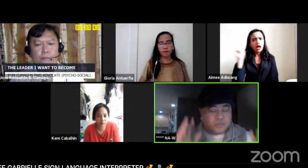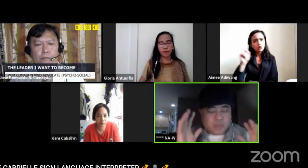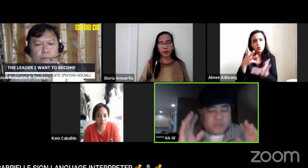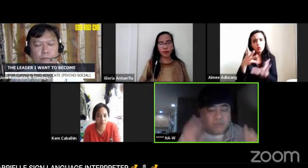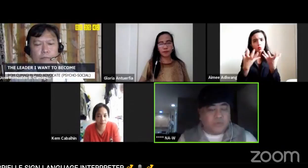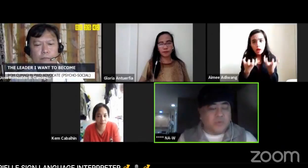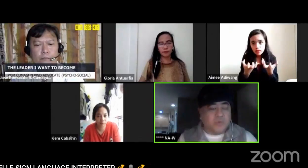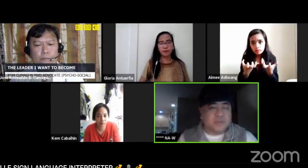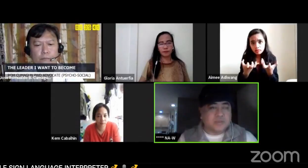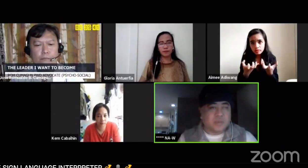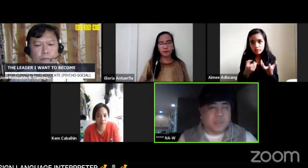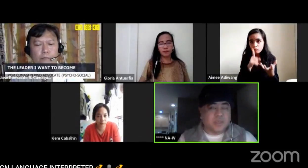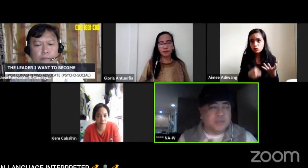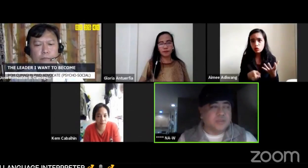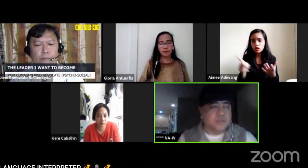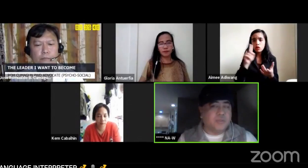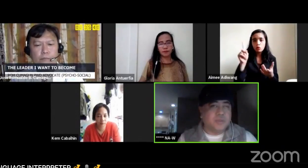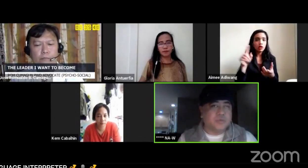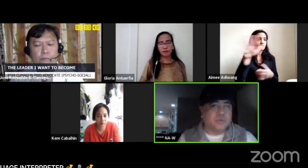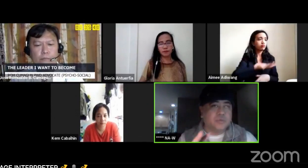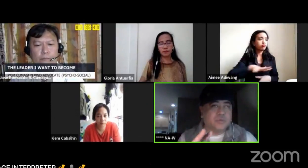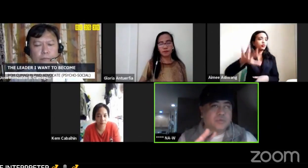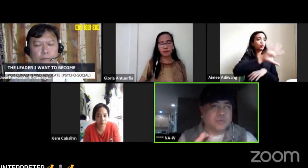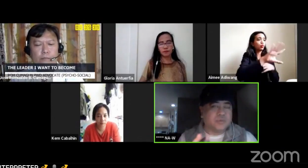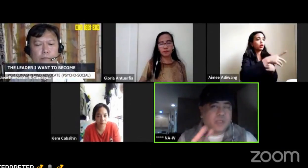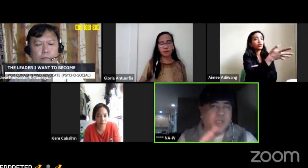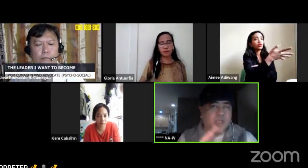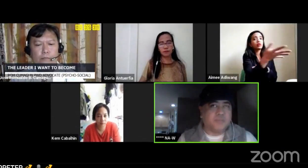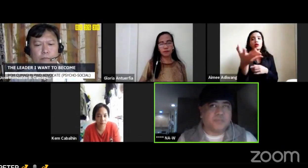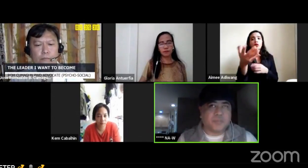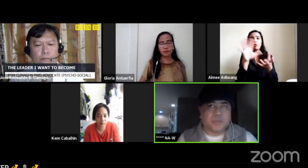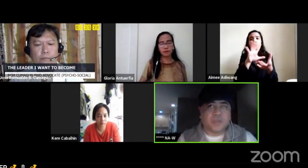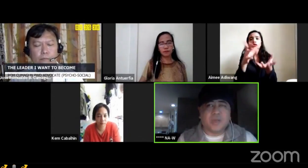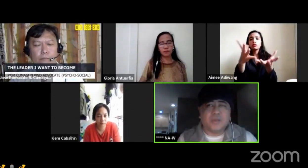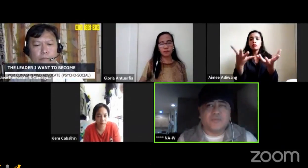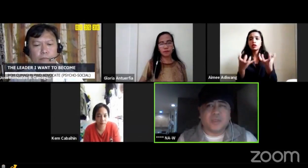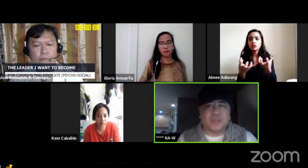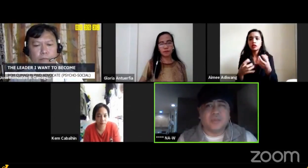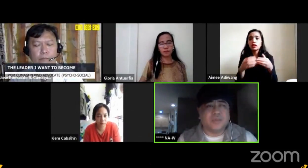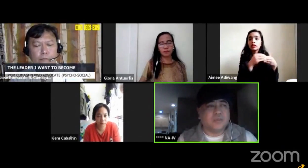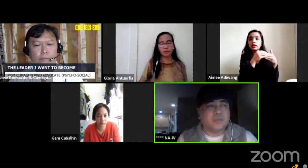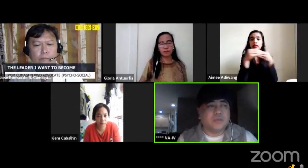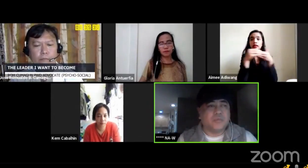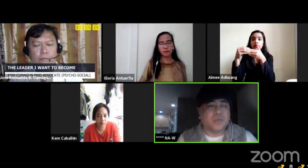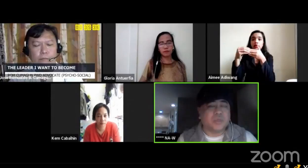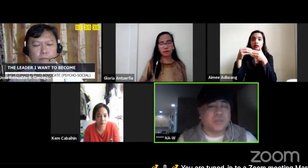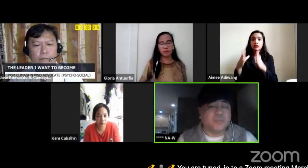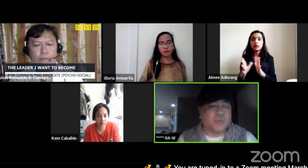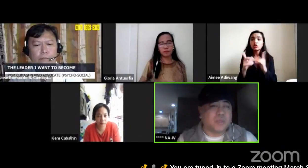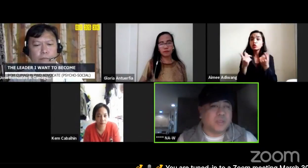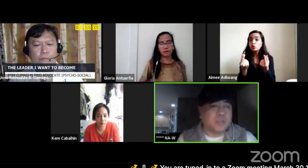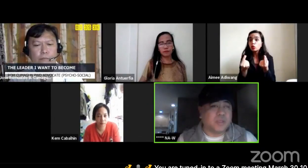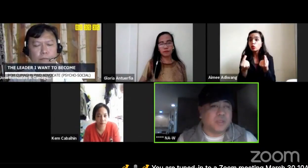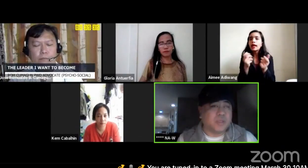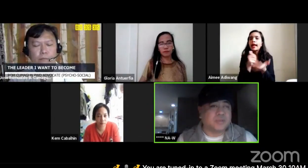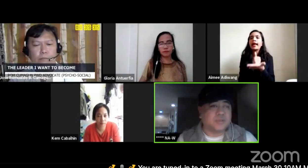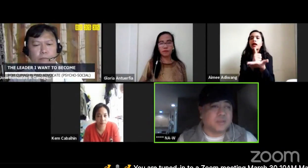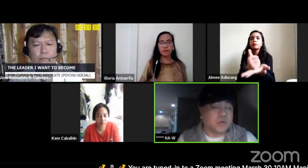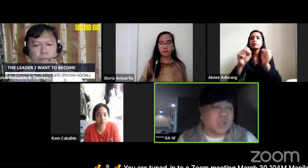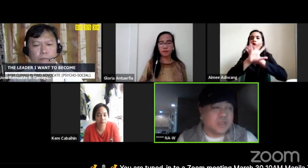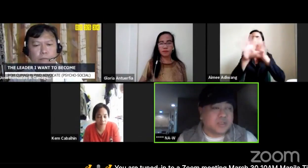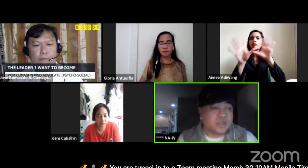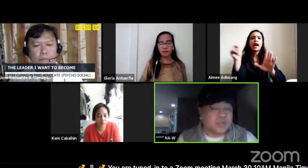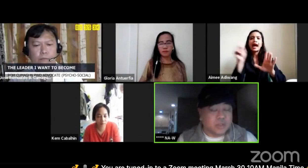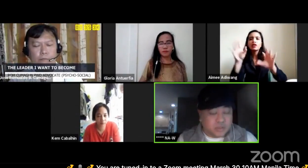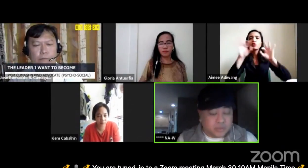want, what everyone wants. A leader should be able to help clarify what are the important things